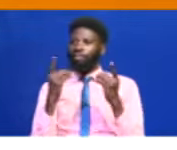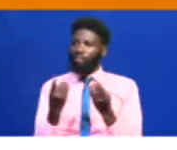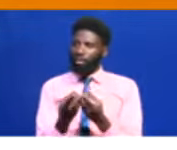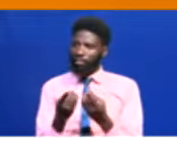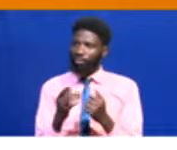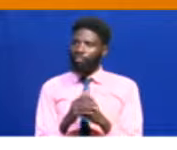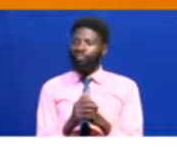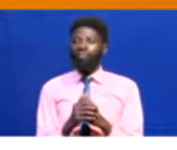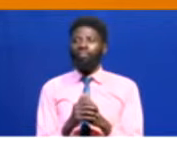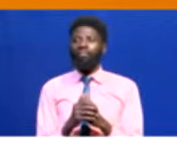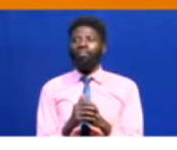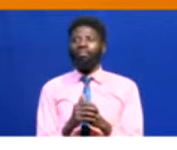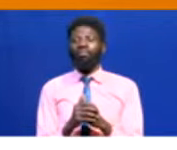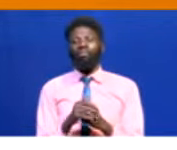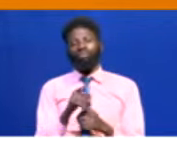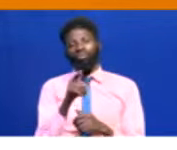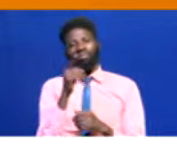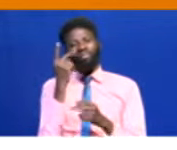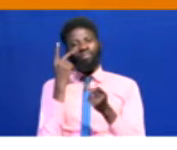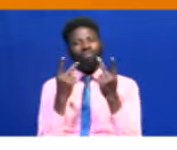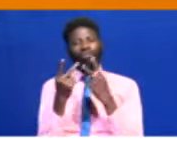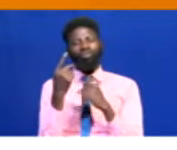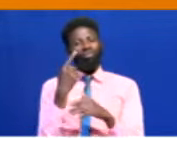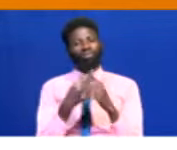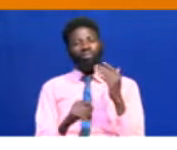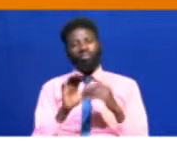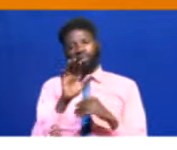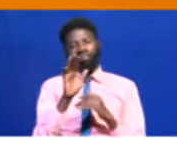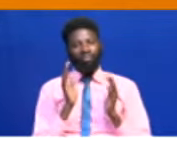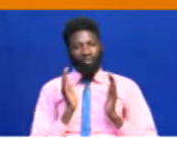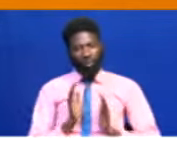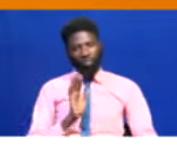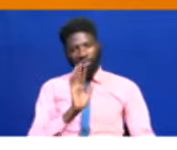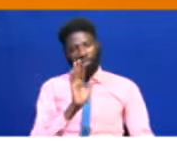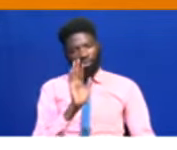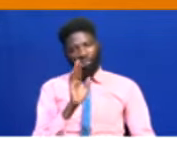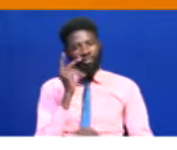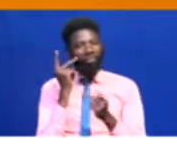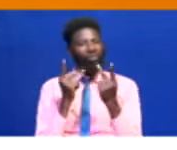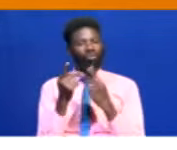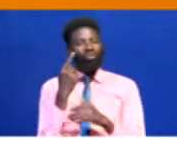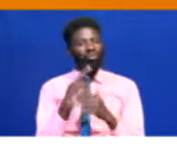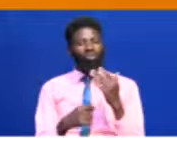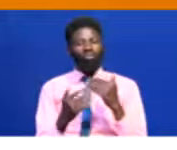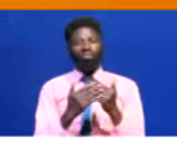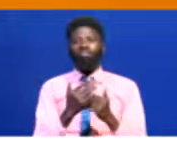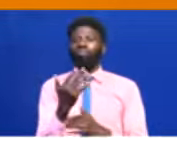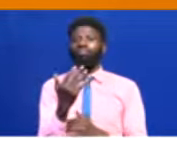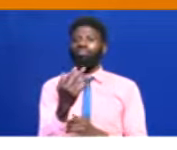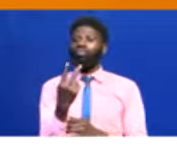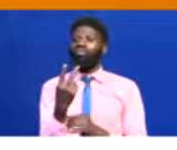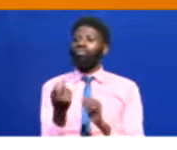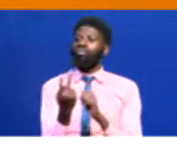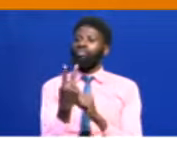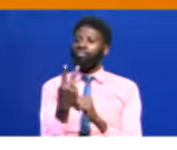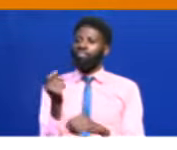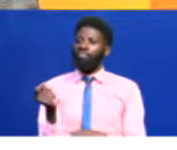speak, the ministry. Yeah. What do you envision? What is your personal vision for the next 12 months, sir?